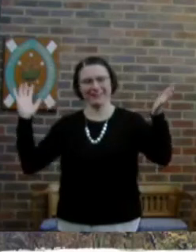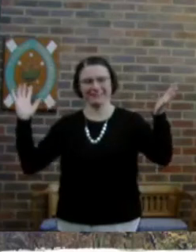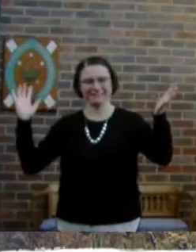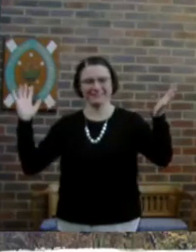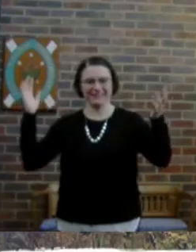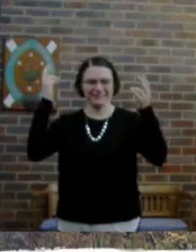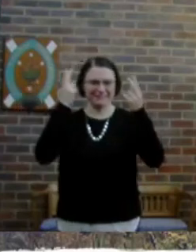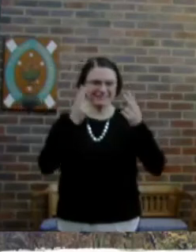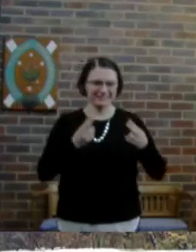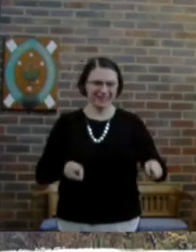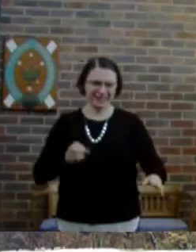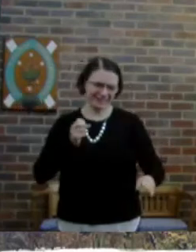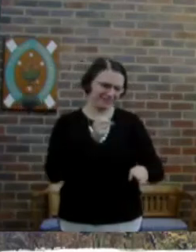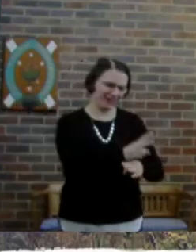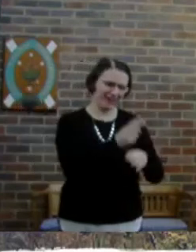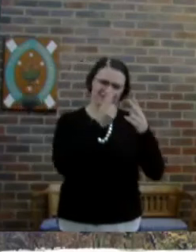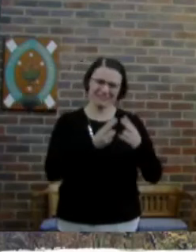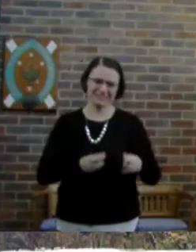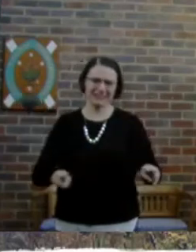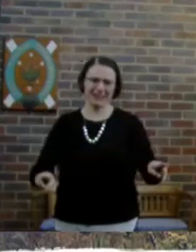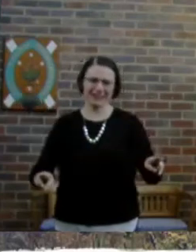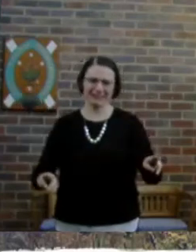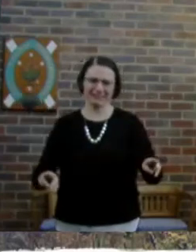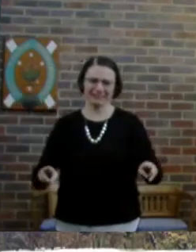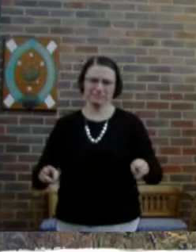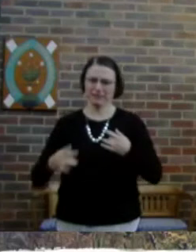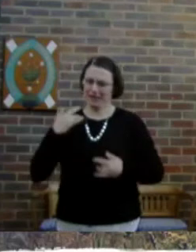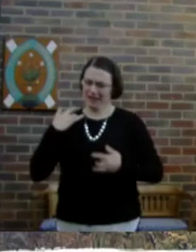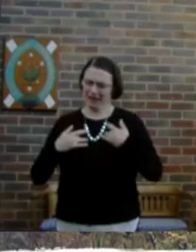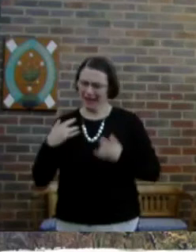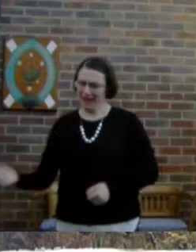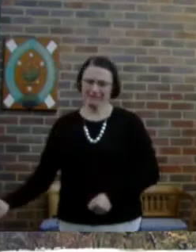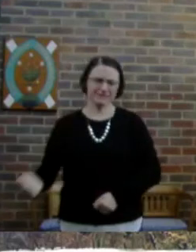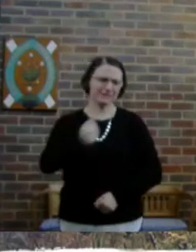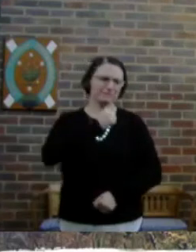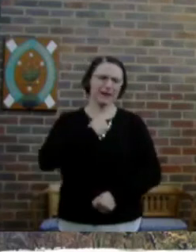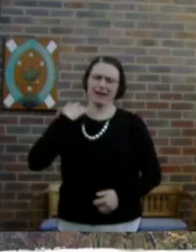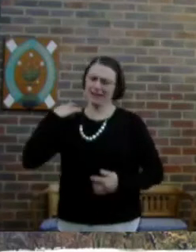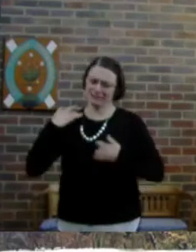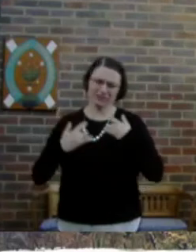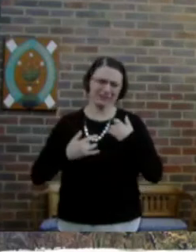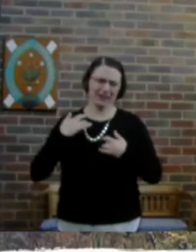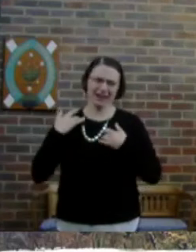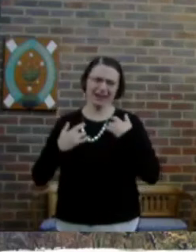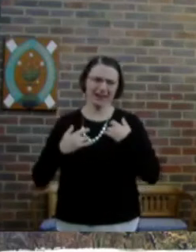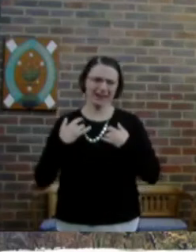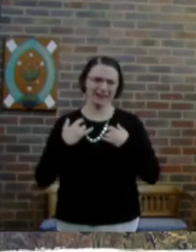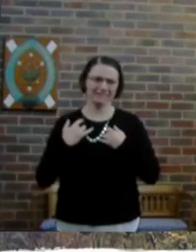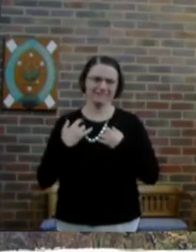Death is crushed to death Life is mine to